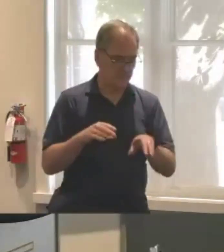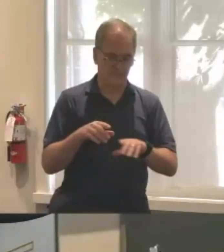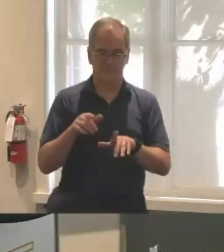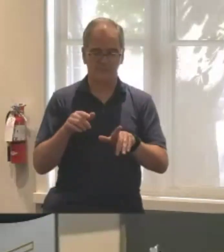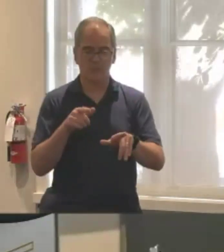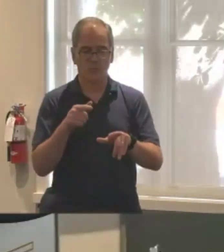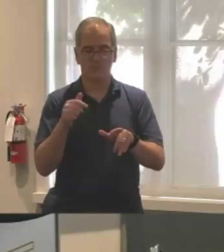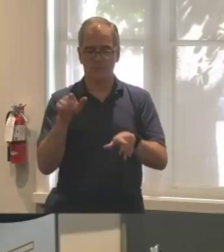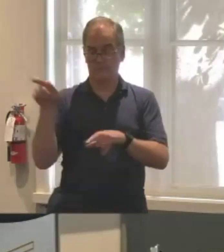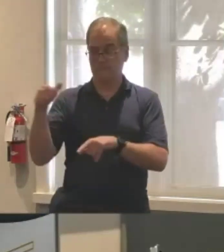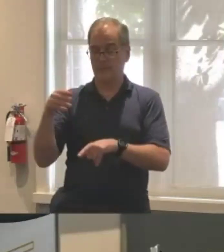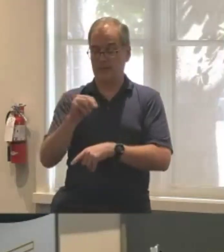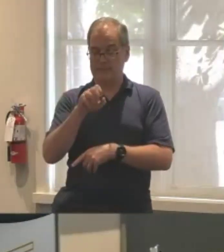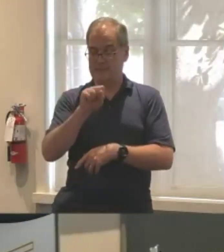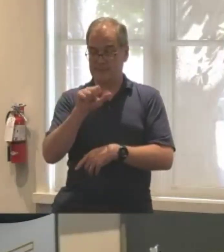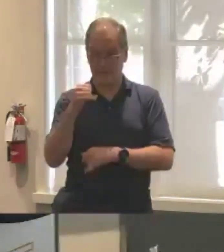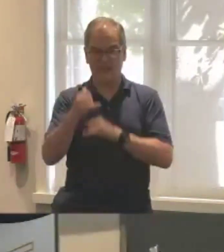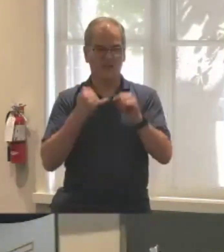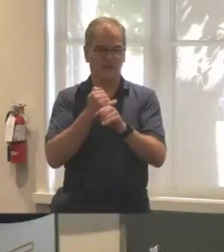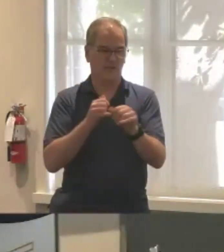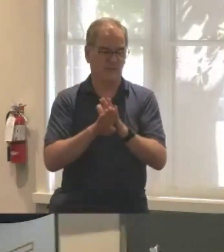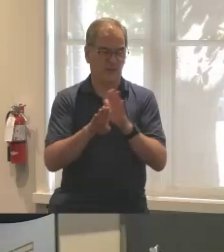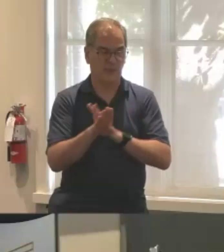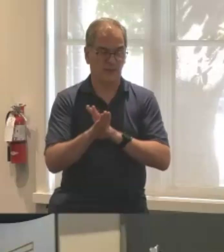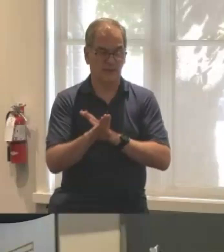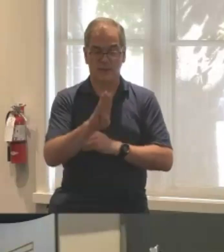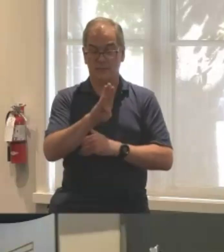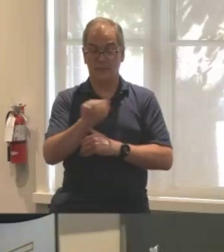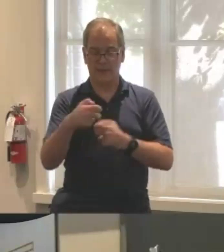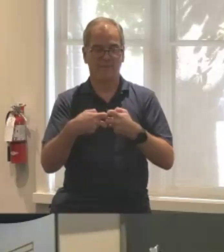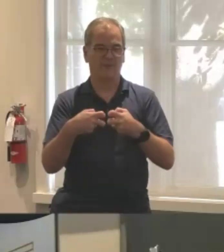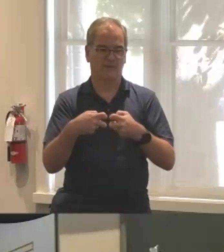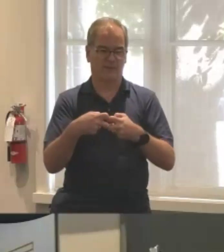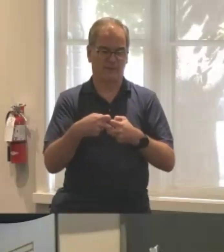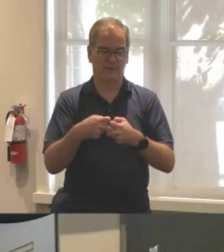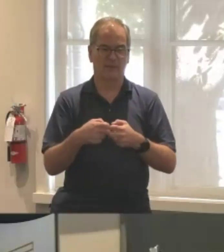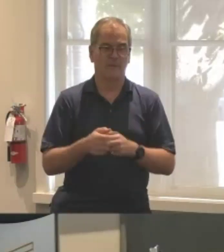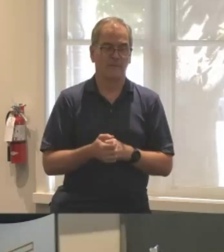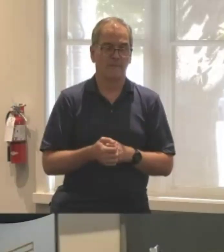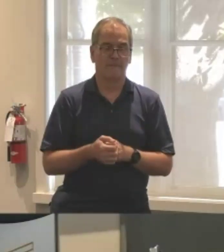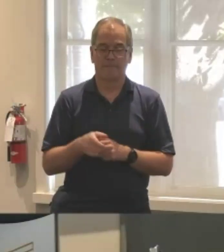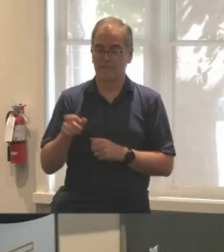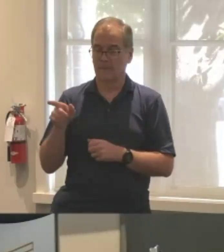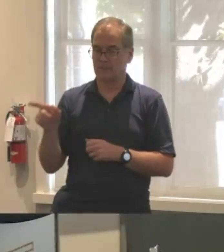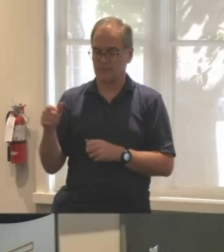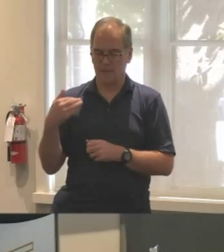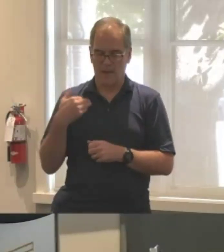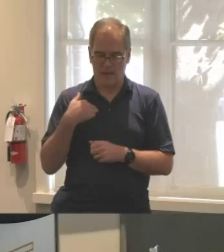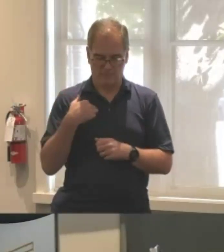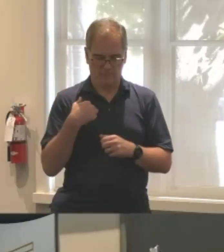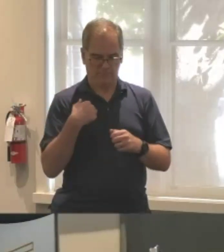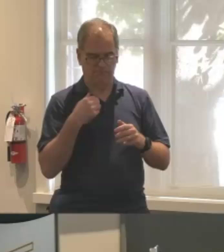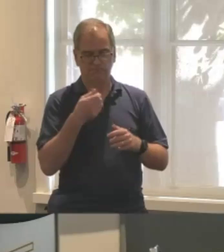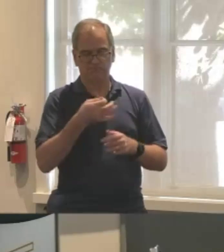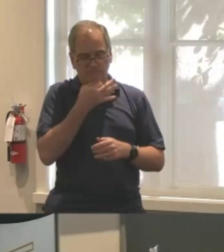With an MSA in international development and a BA in physics, Tarana brings expertise in project cycle management